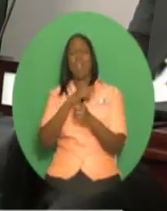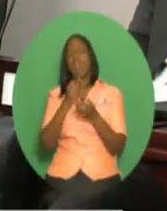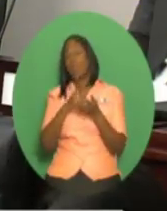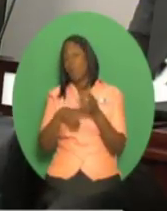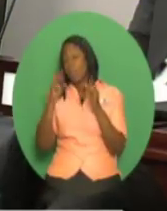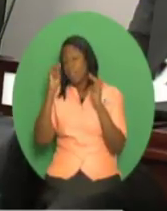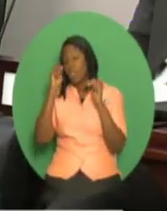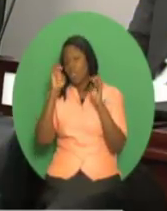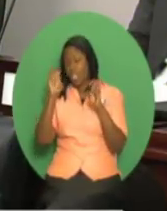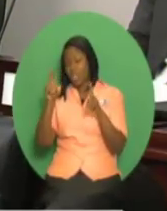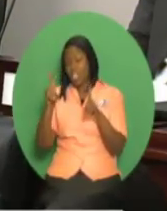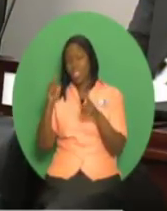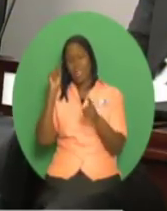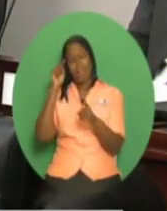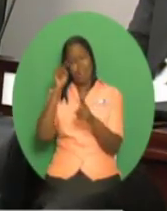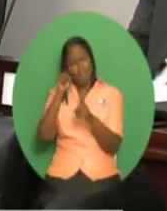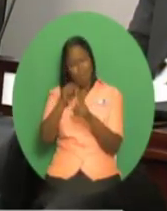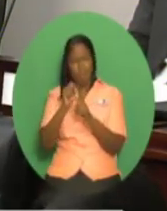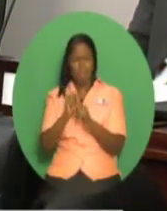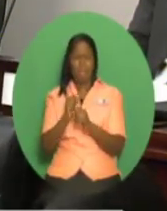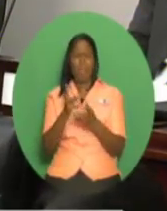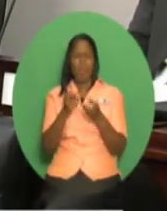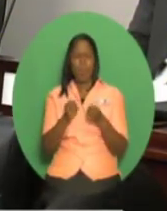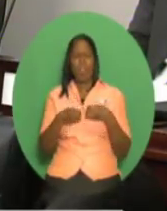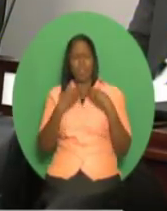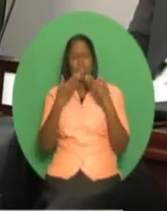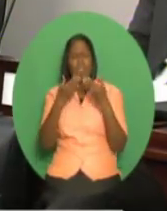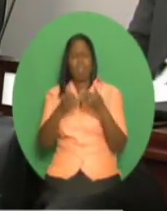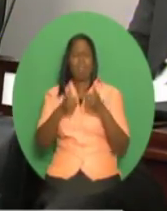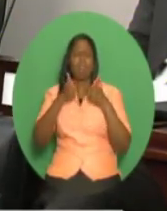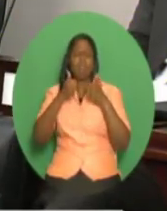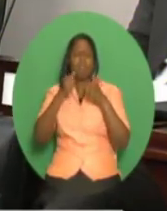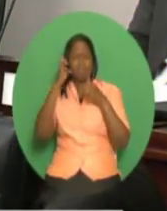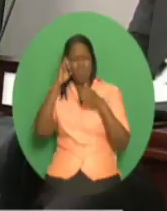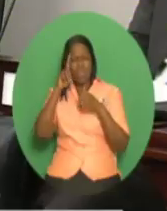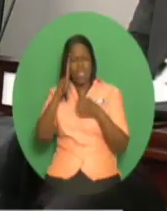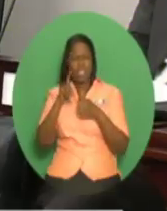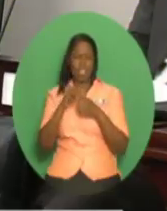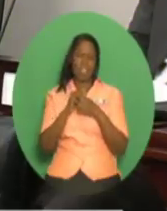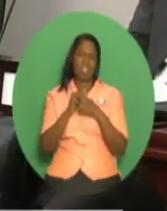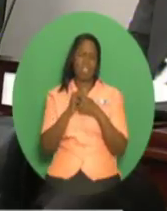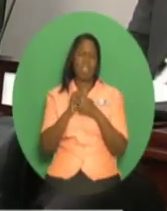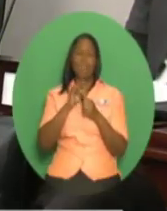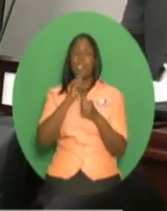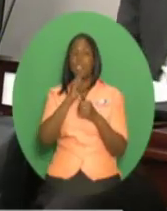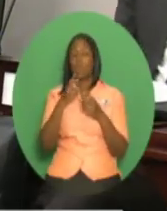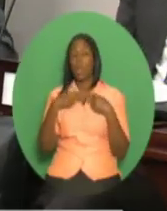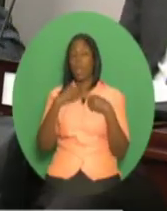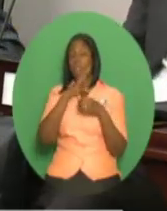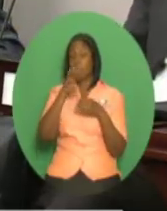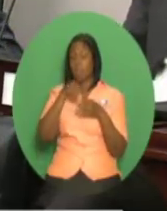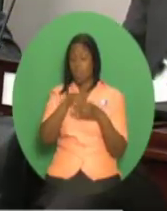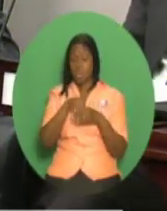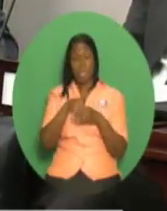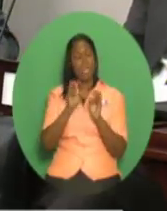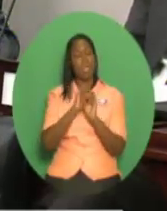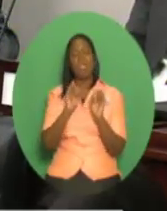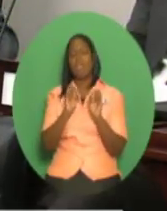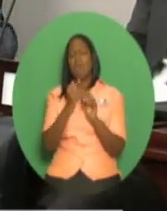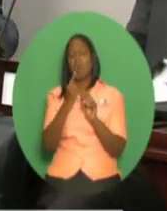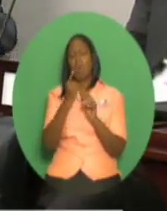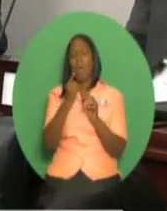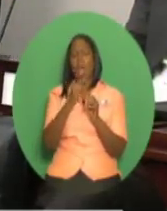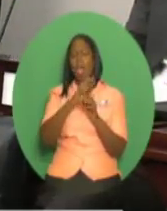that is to provide quality education, to ensure that there is inclusion so that no one is left